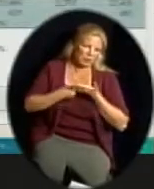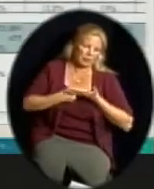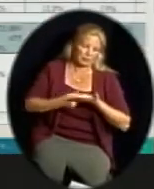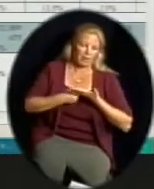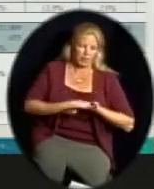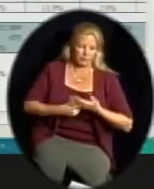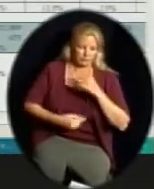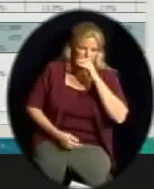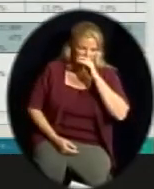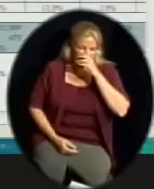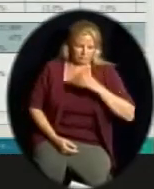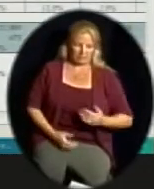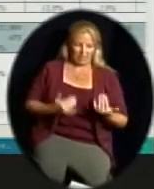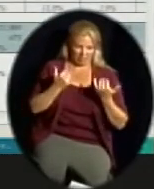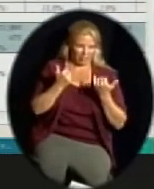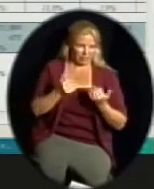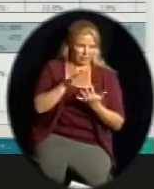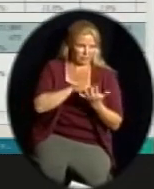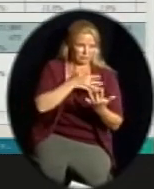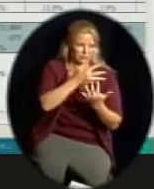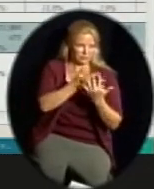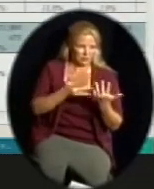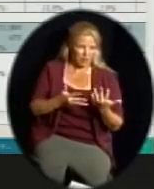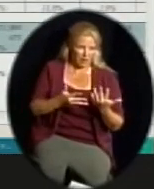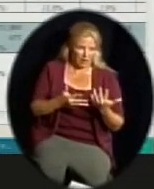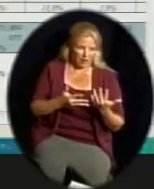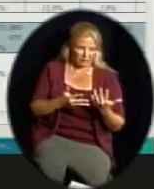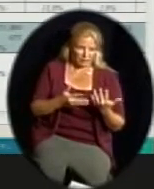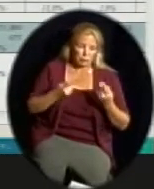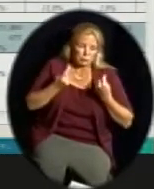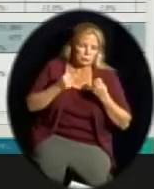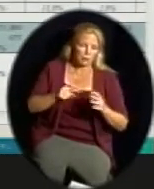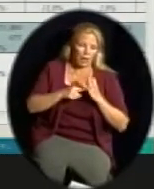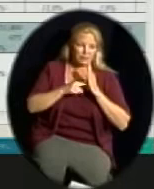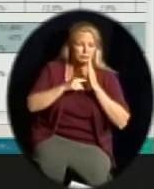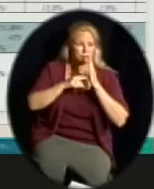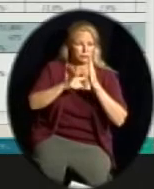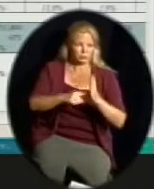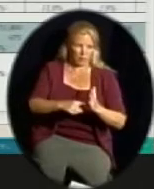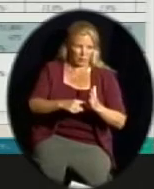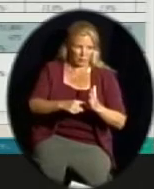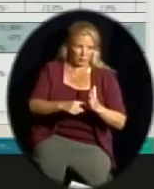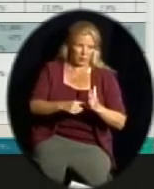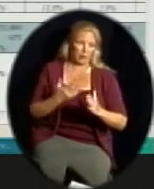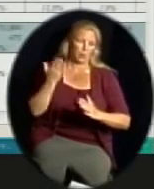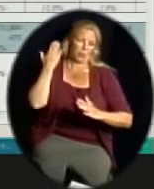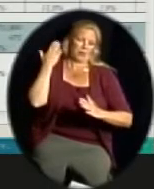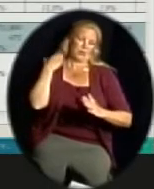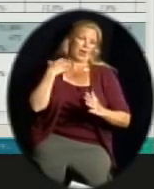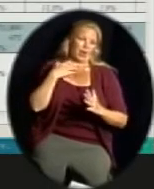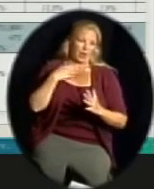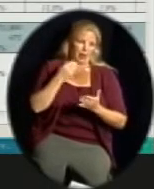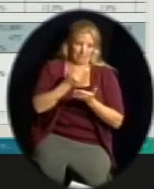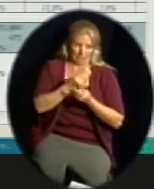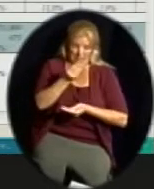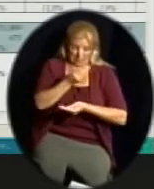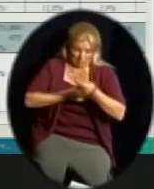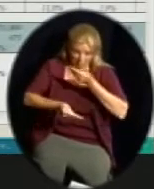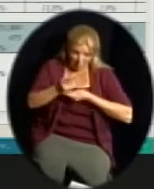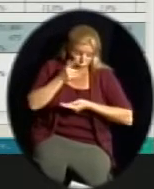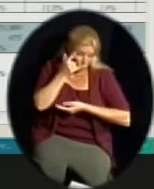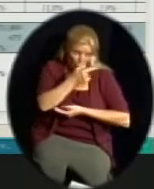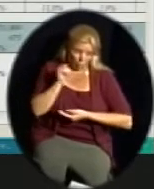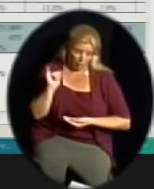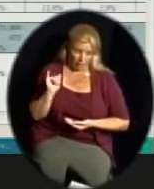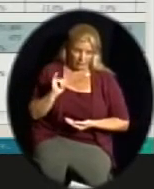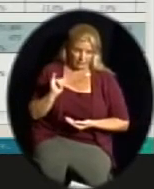This graph is an attempt to try to show what historically the budgets have looked like, the operating budgets, and